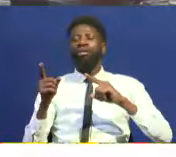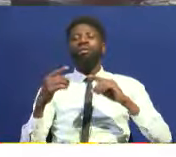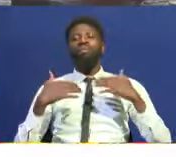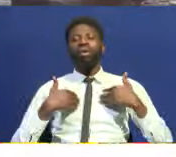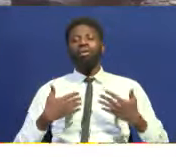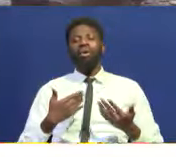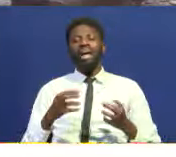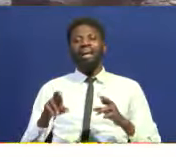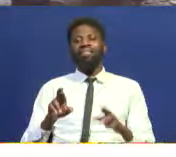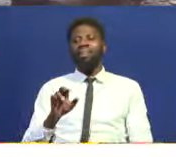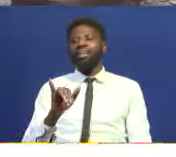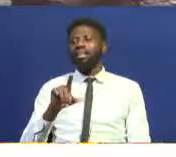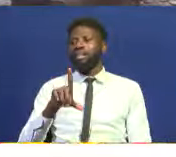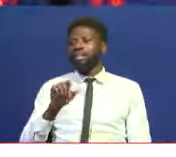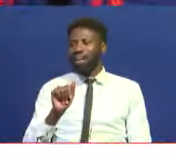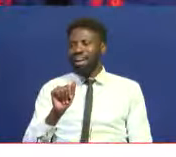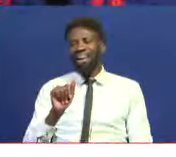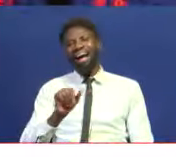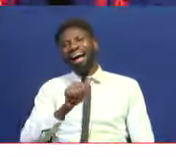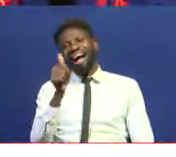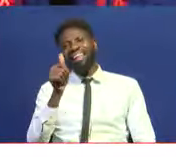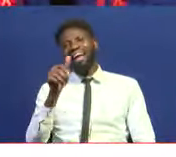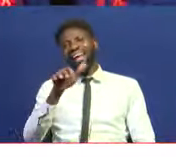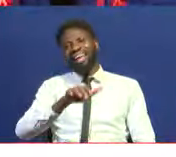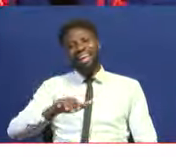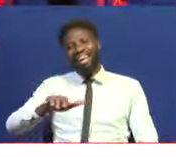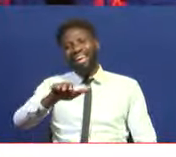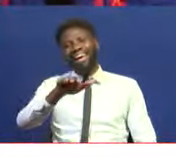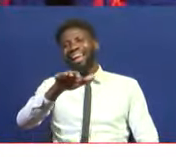area, among others in Kenya.